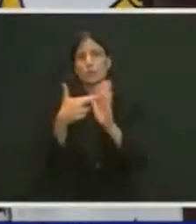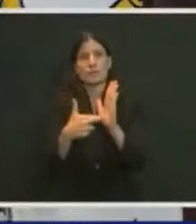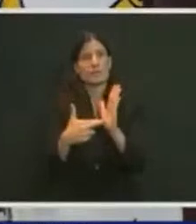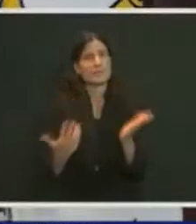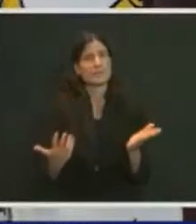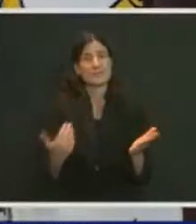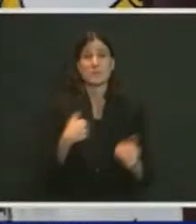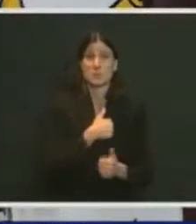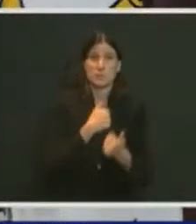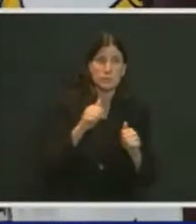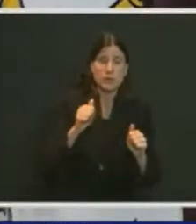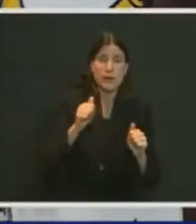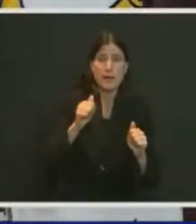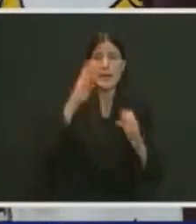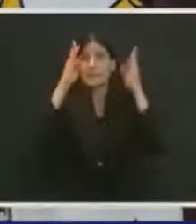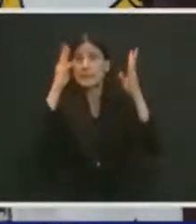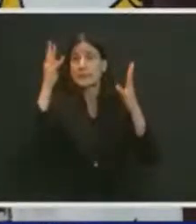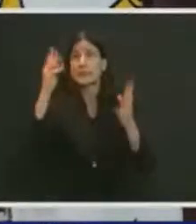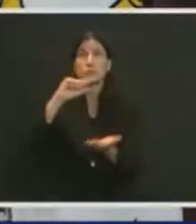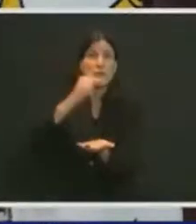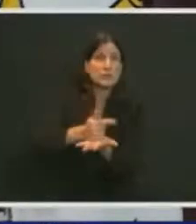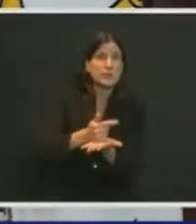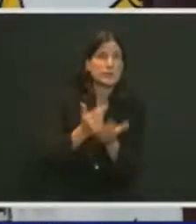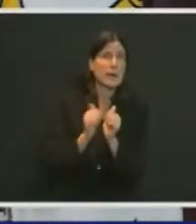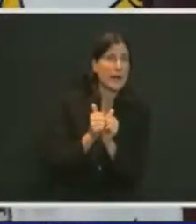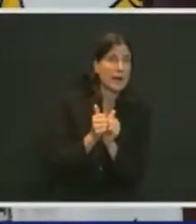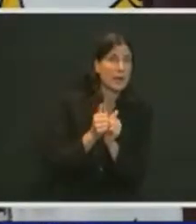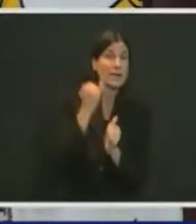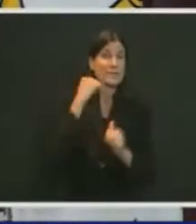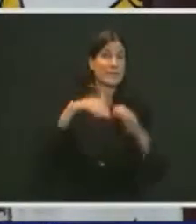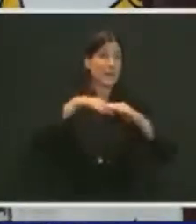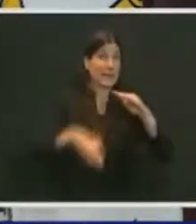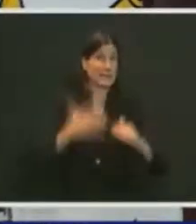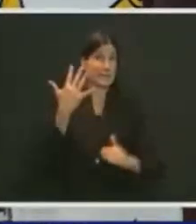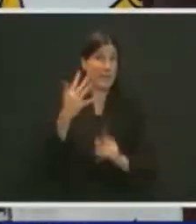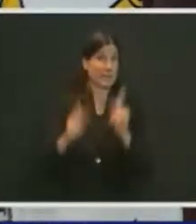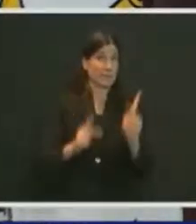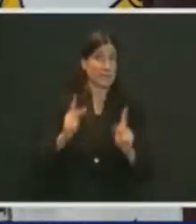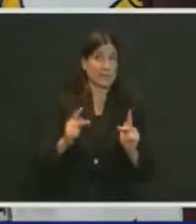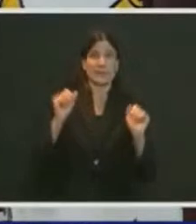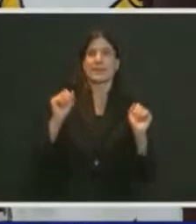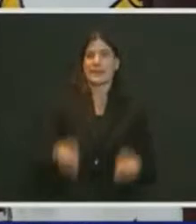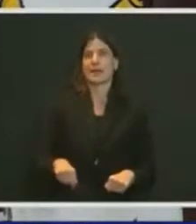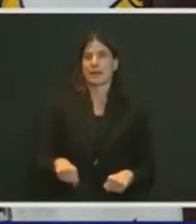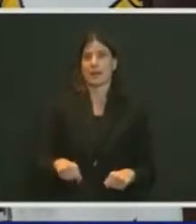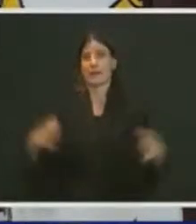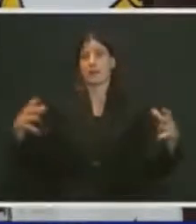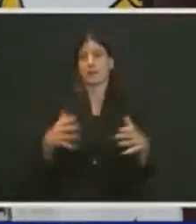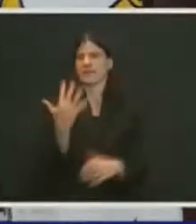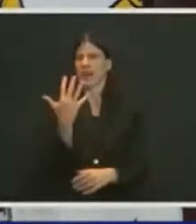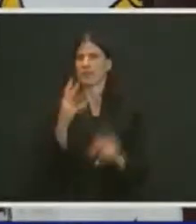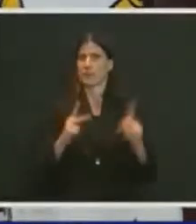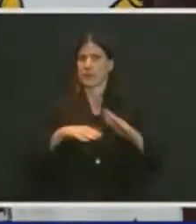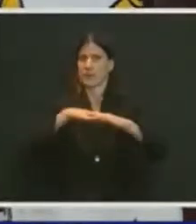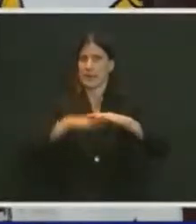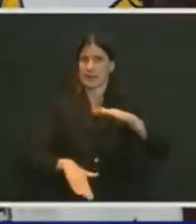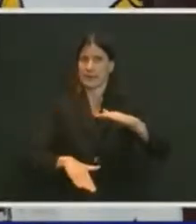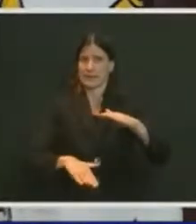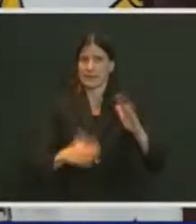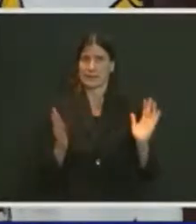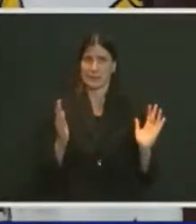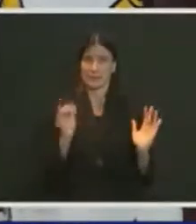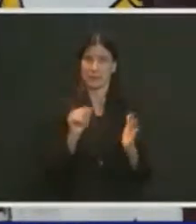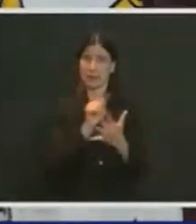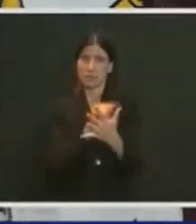pretty clear. Social gatherings are 5 or fewer. And you know all the other things. Everybody